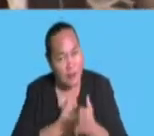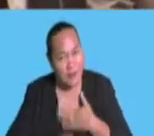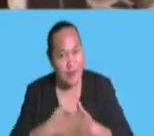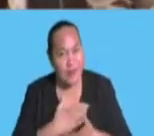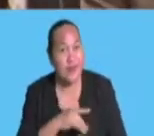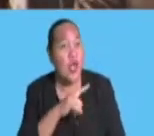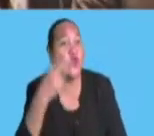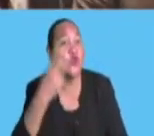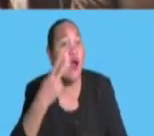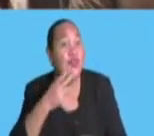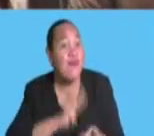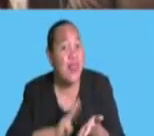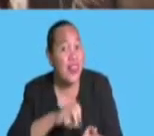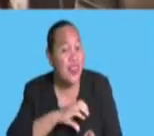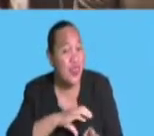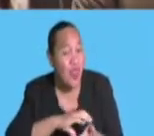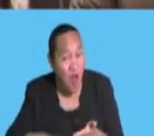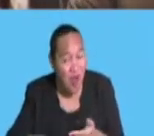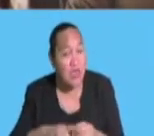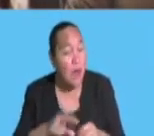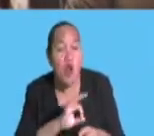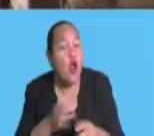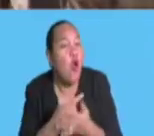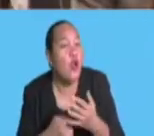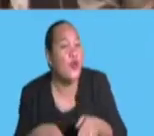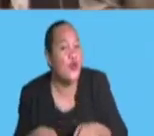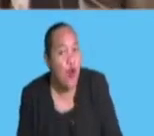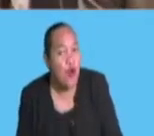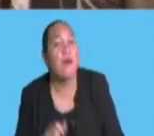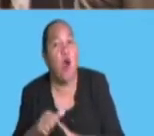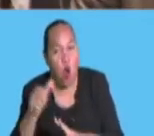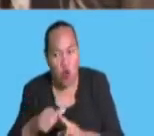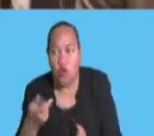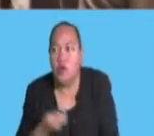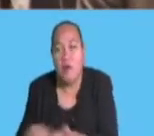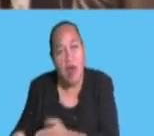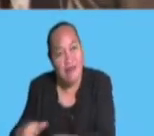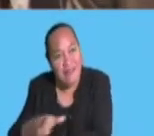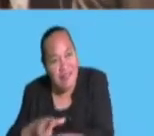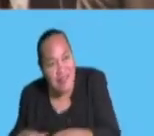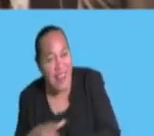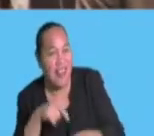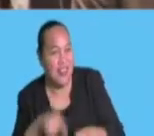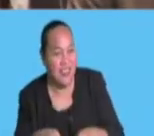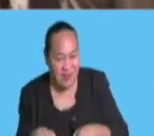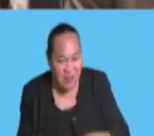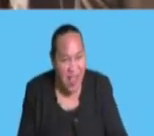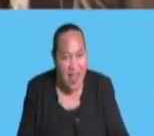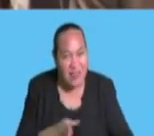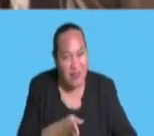million is about right. But that is not just for the road. It includes land acquisition, utilities, side road